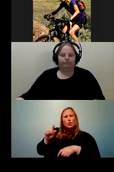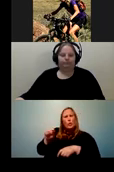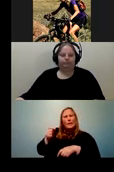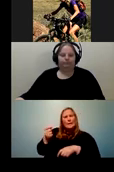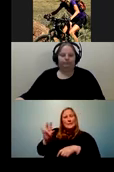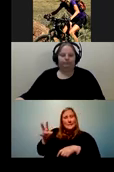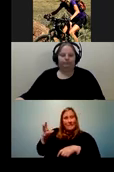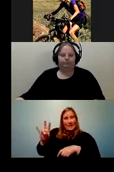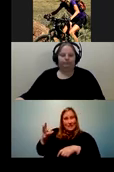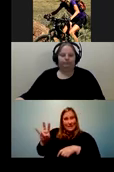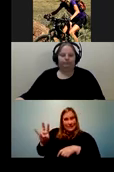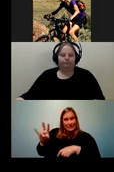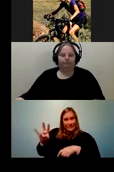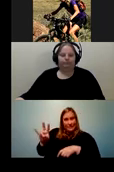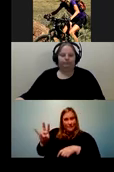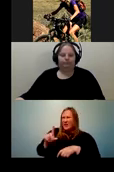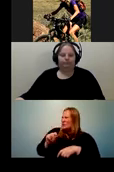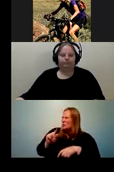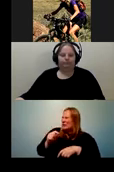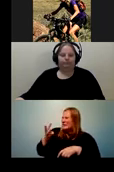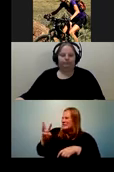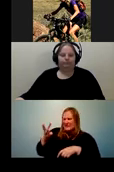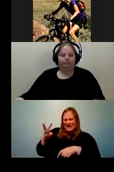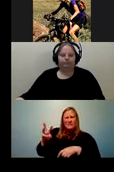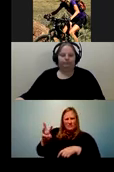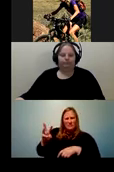2017 or 2016, and